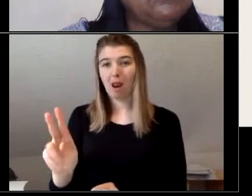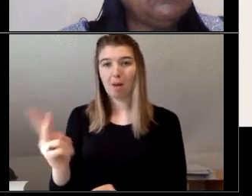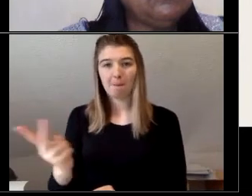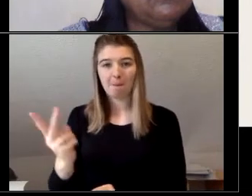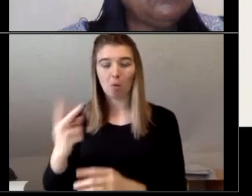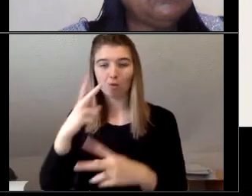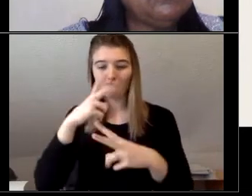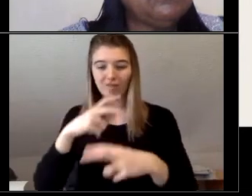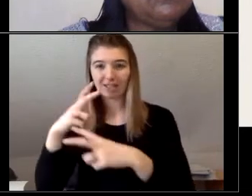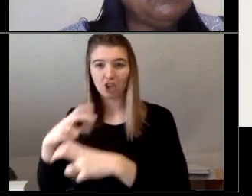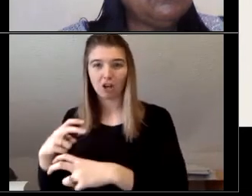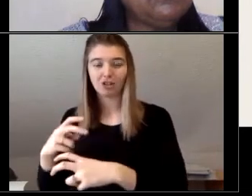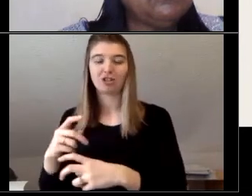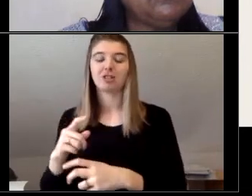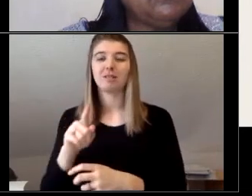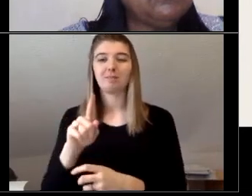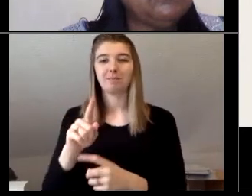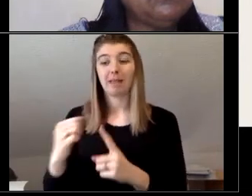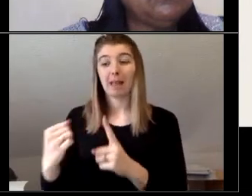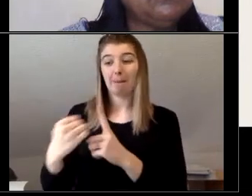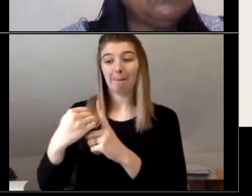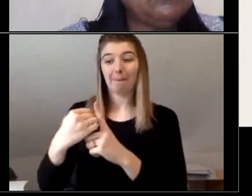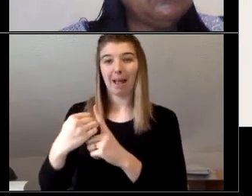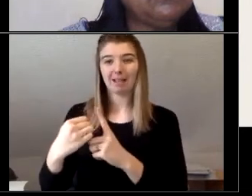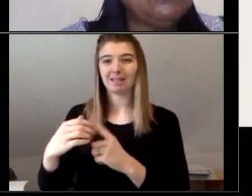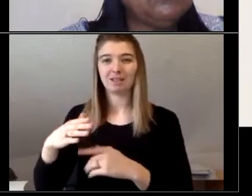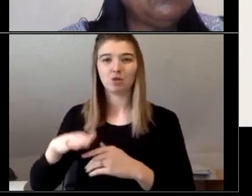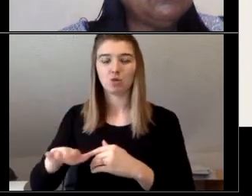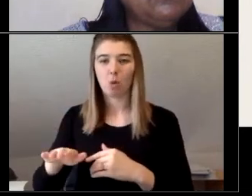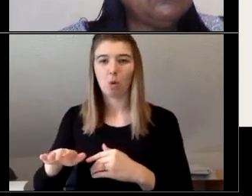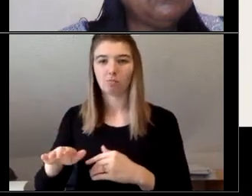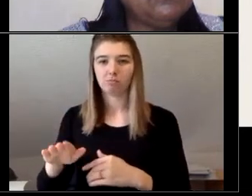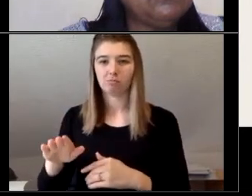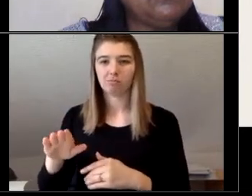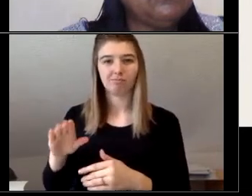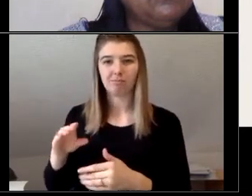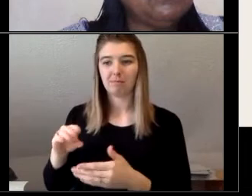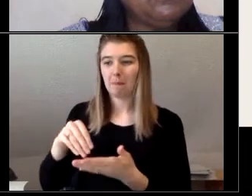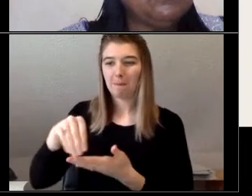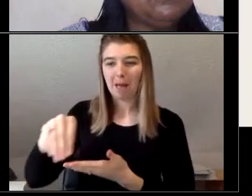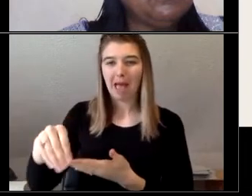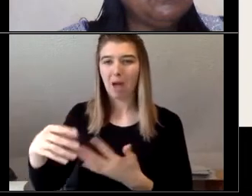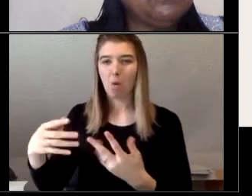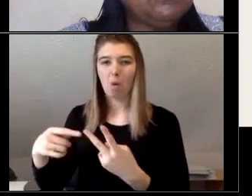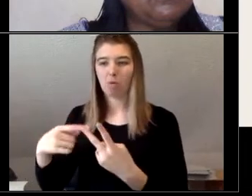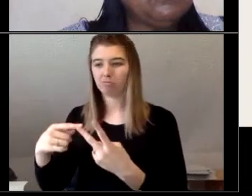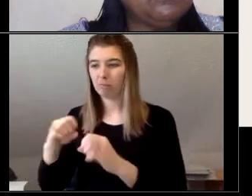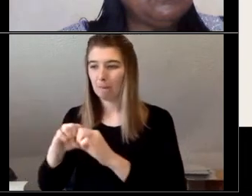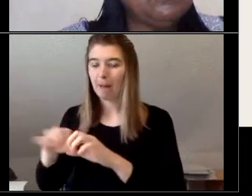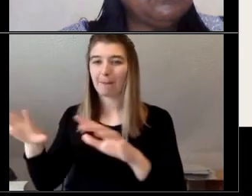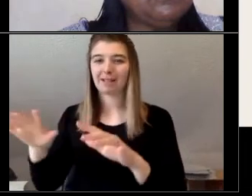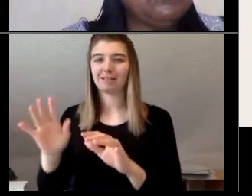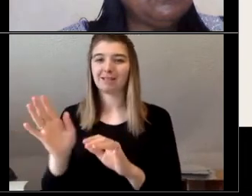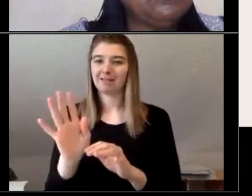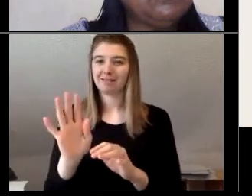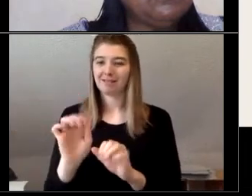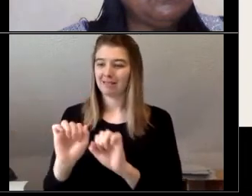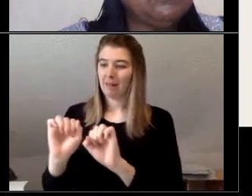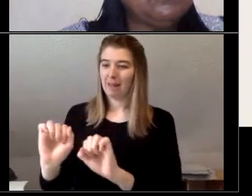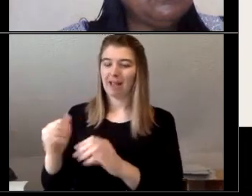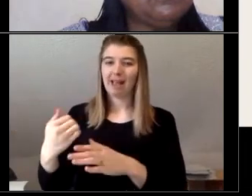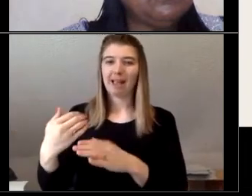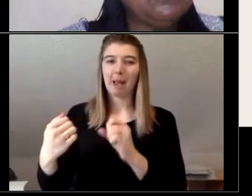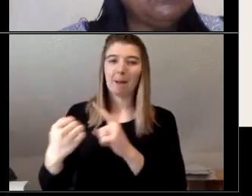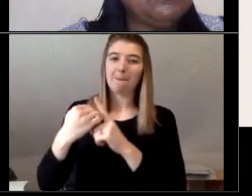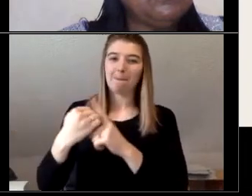quantity, but what is the impact of that work, and what are the kind of creative contributions that different individuals can make.